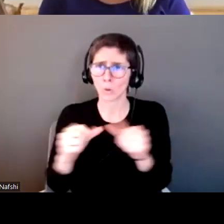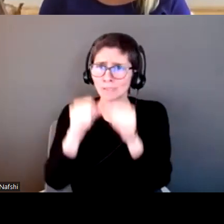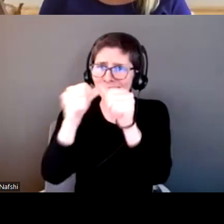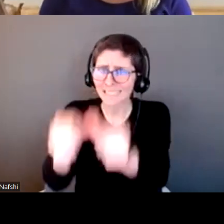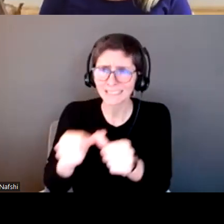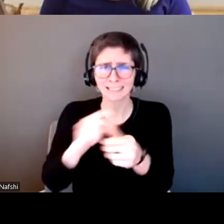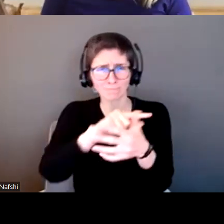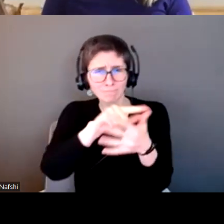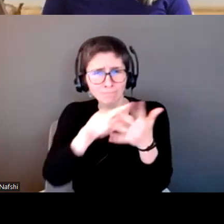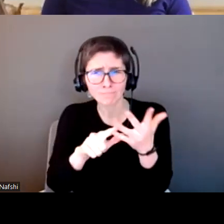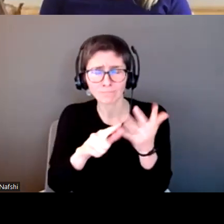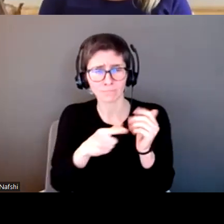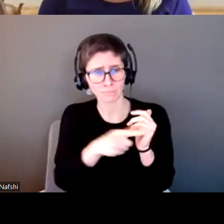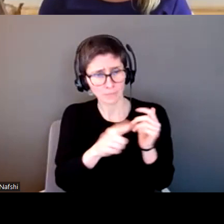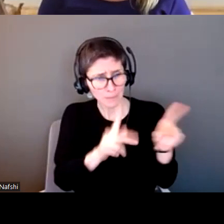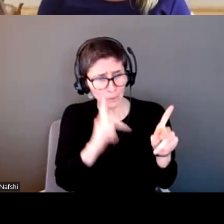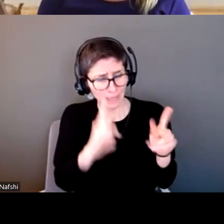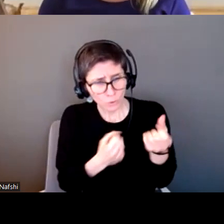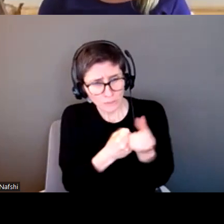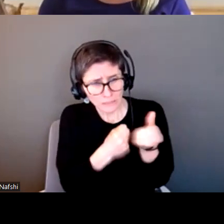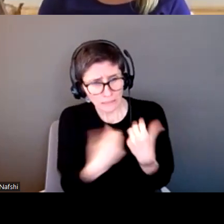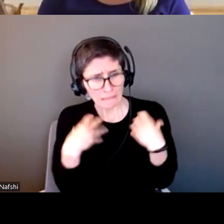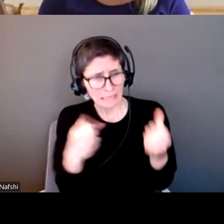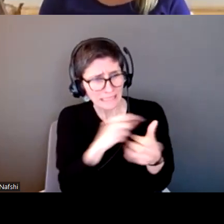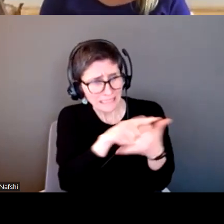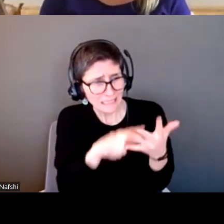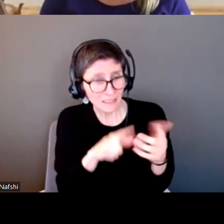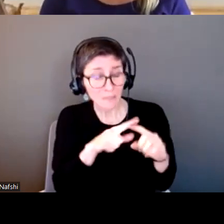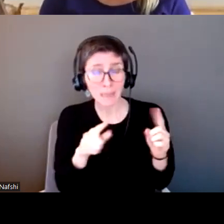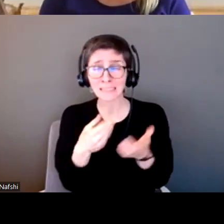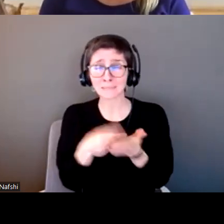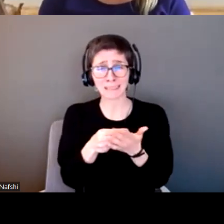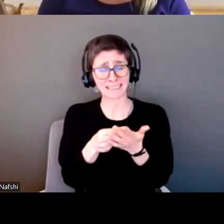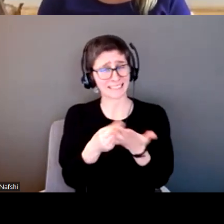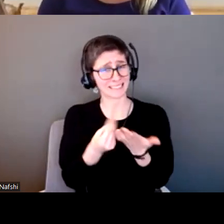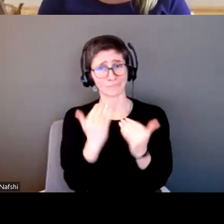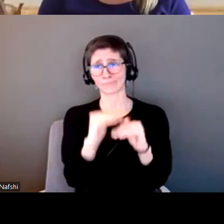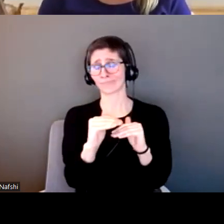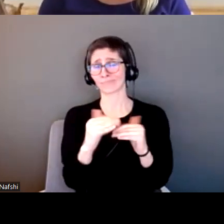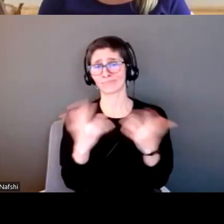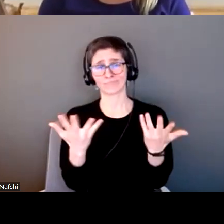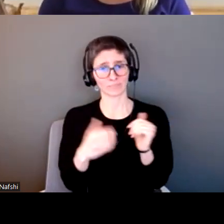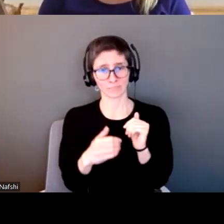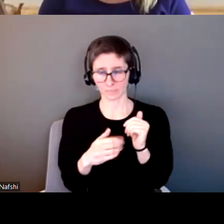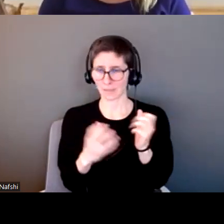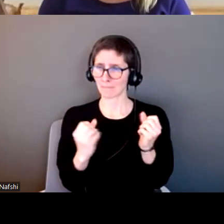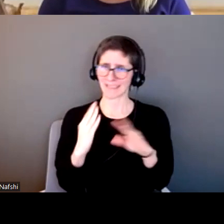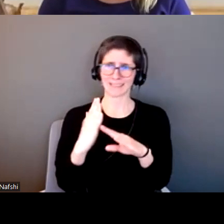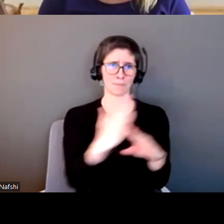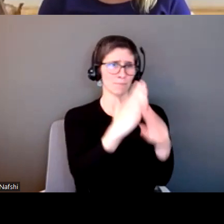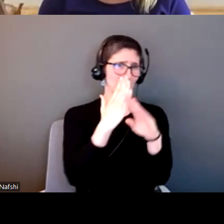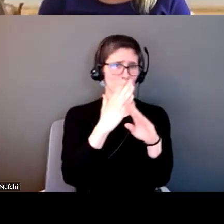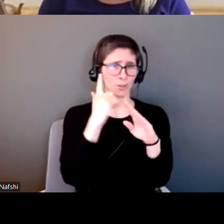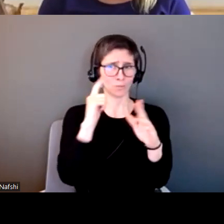to continue to heal, but that's not always the case. Unfortunately, we're in a situation that there's a lot of barriers to these